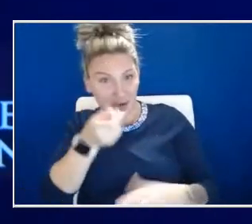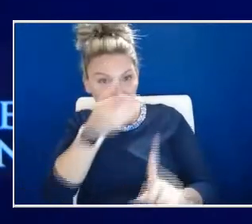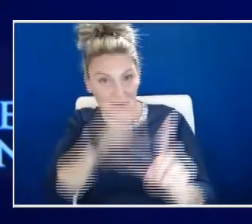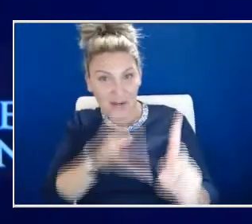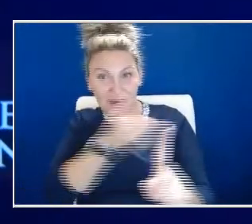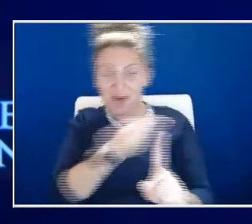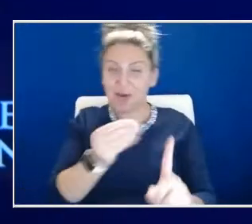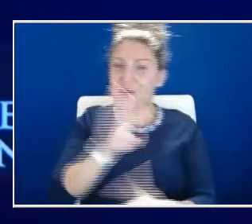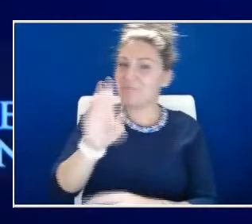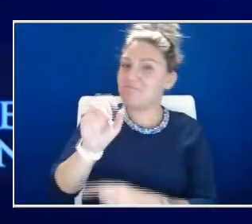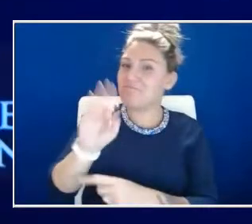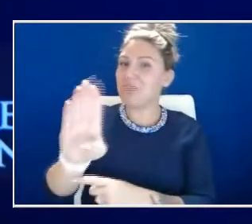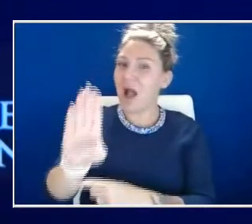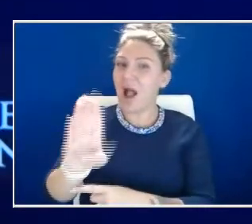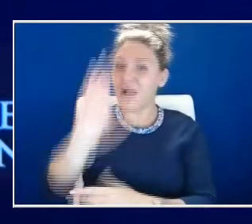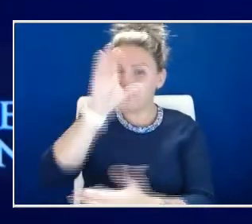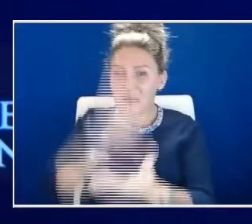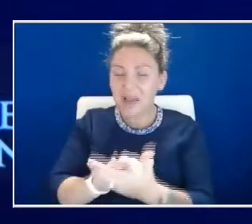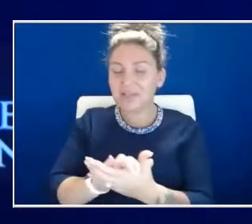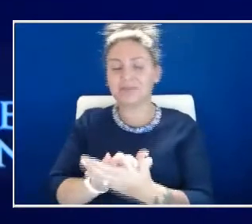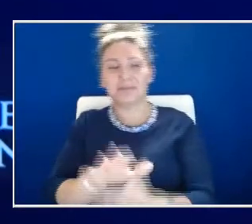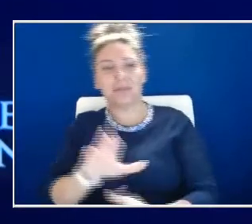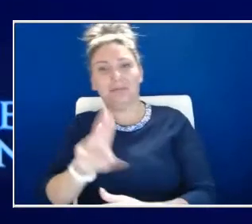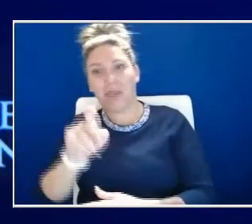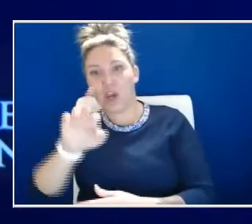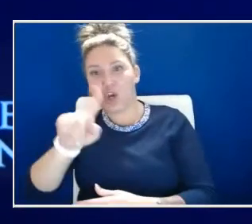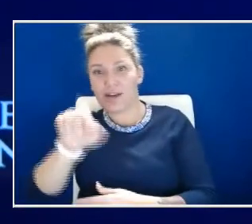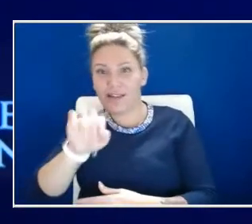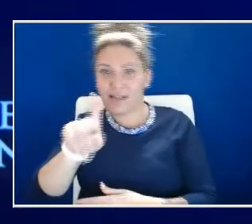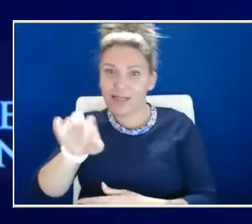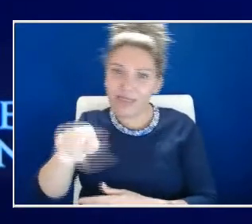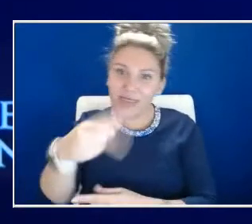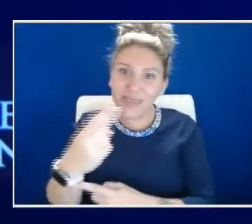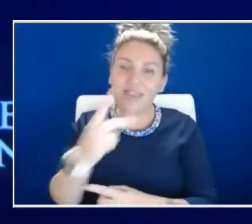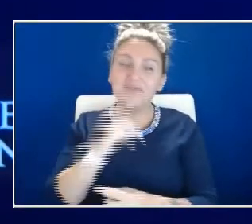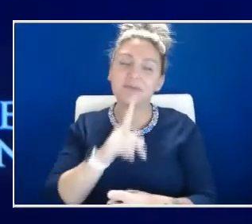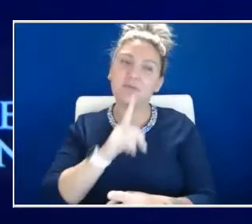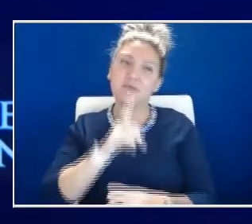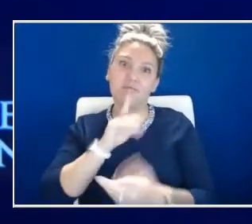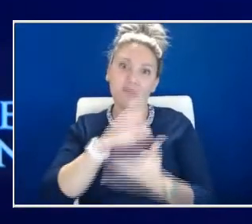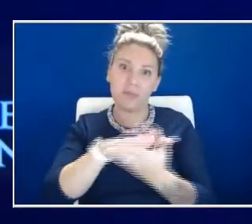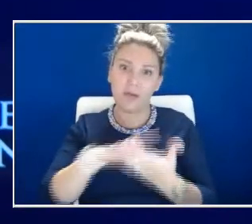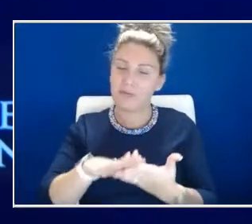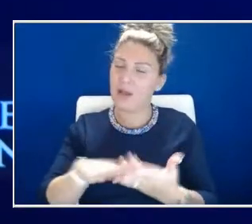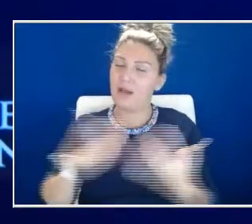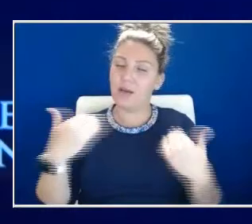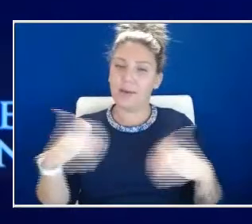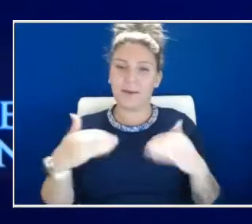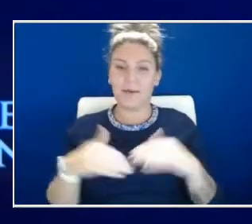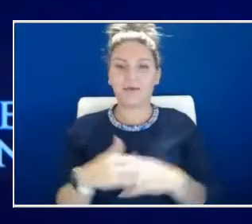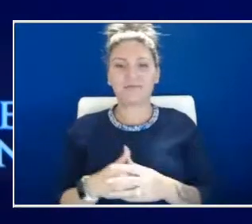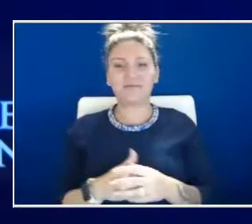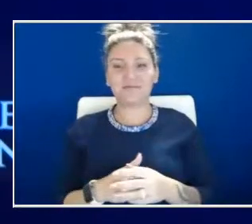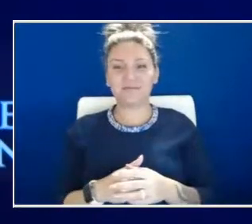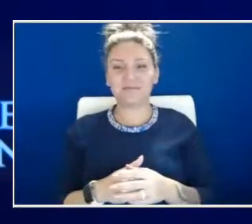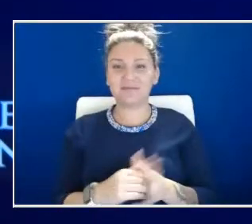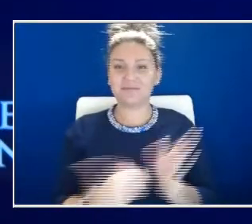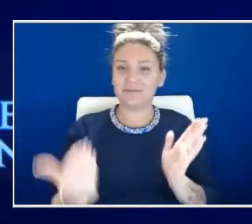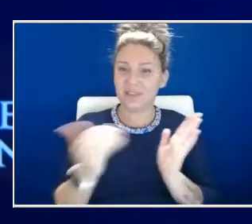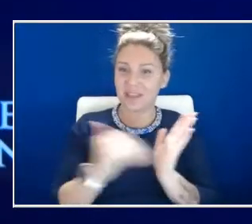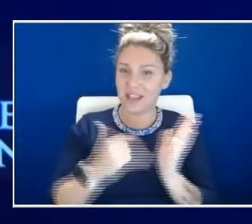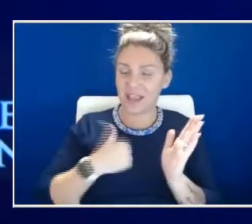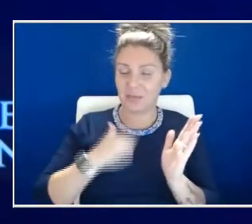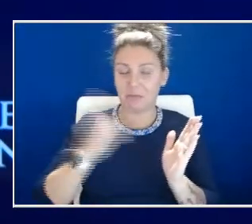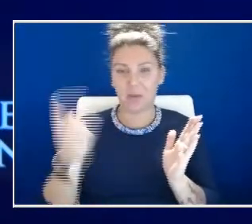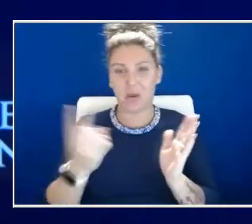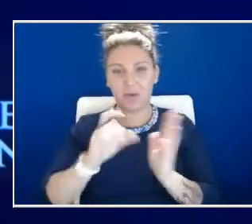her daughter, who's a nurse up at Mayo, and it's been a true treat. It really has been. And again, you know, I'm always impressed not only